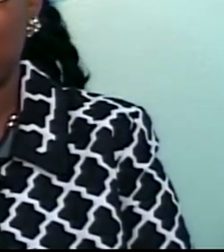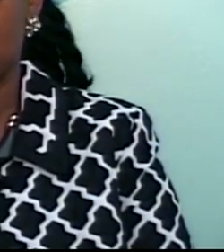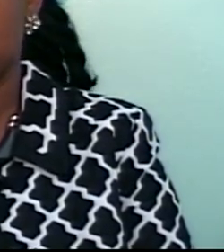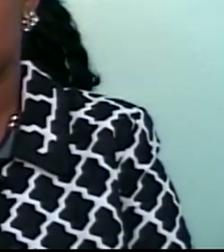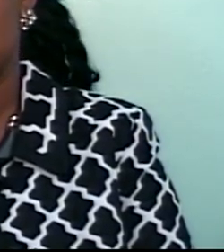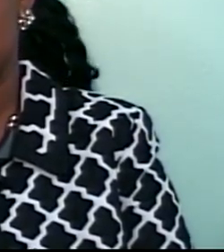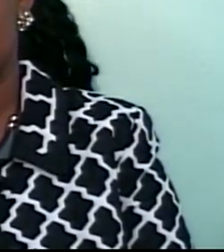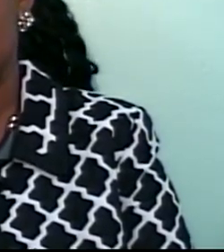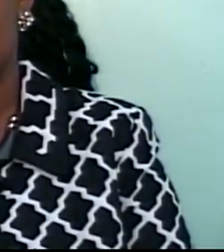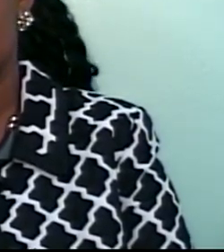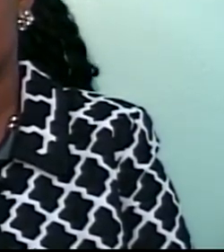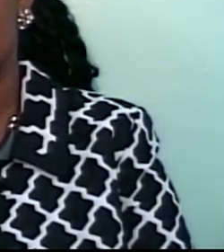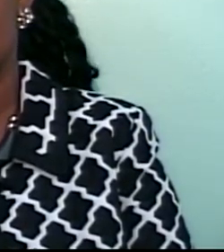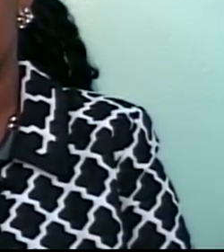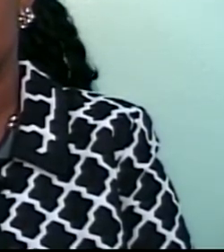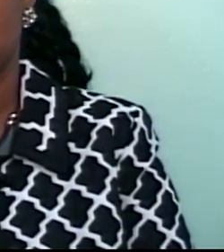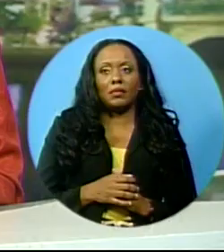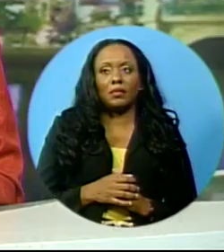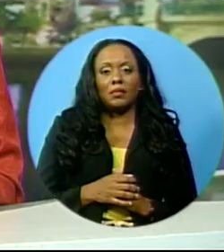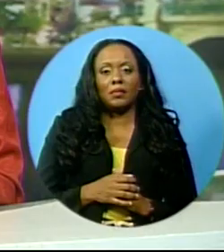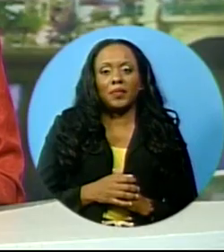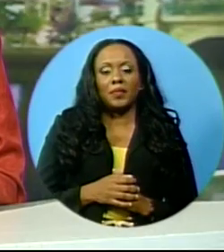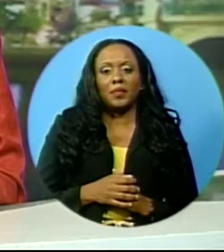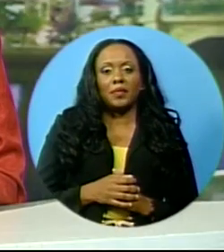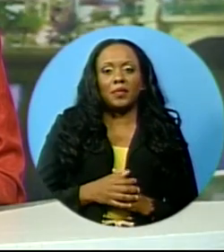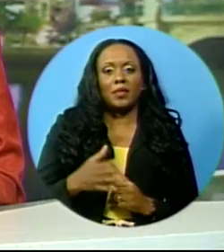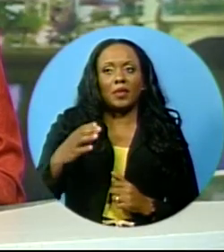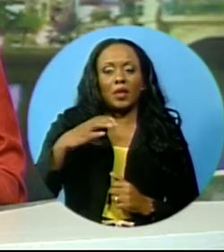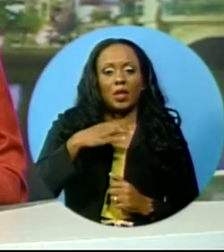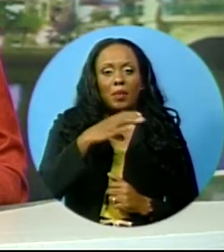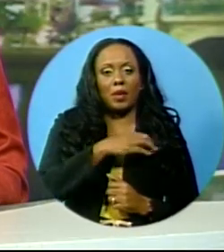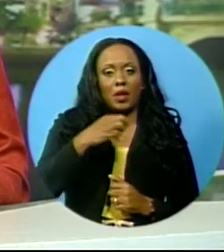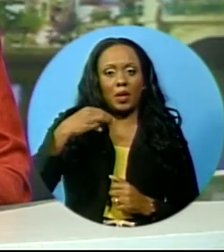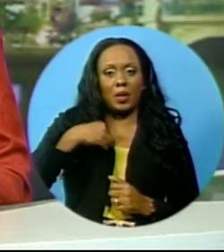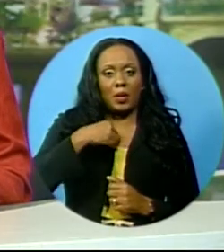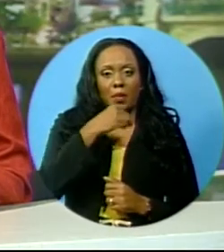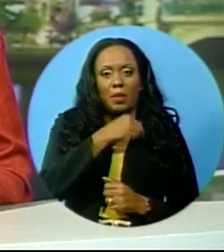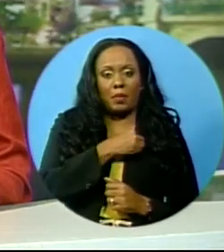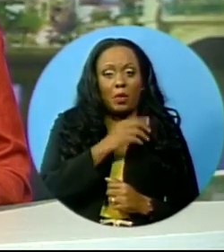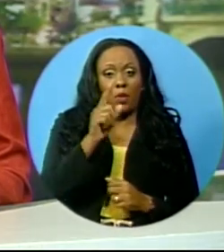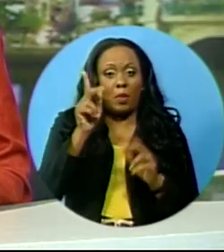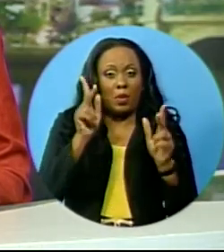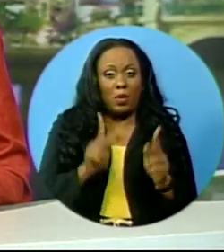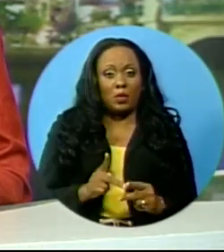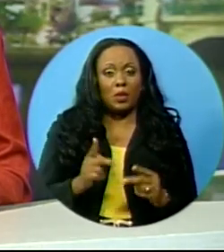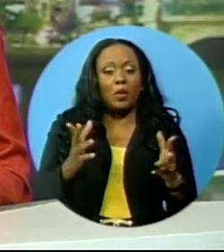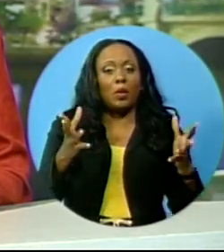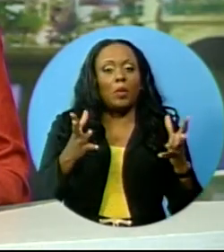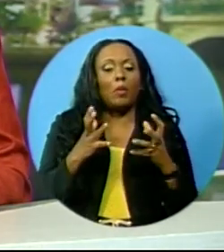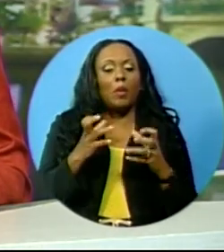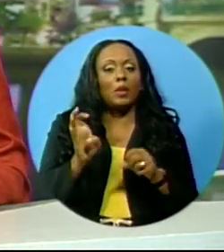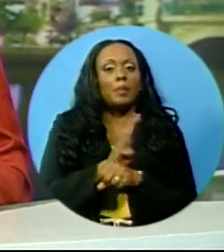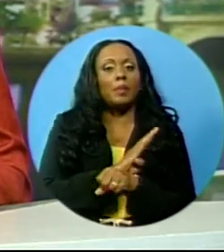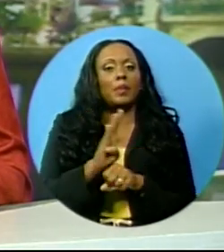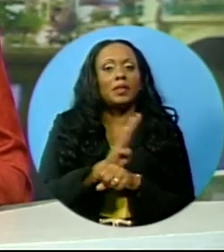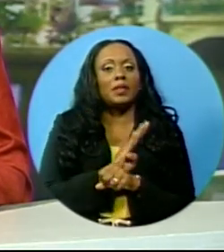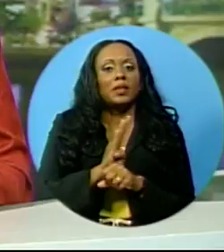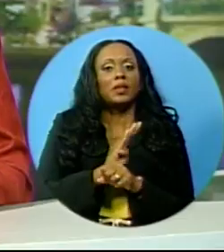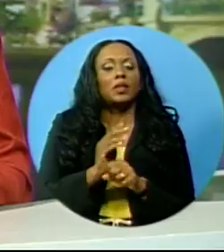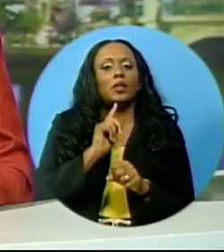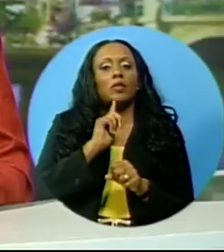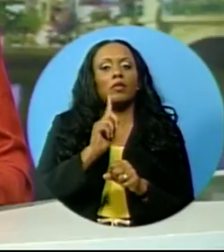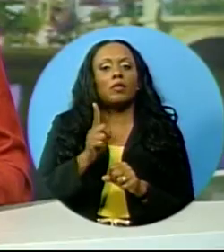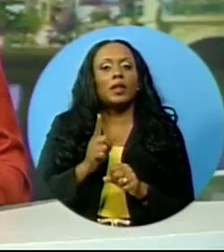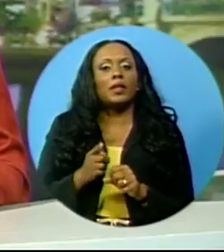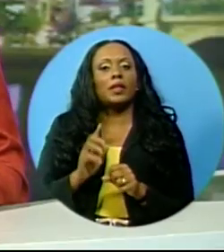make a bad choice, it's going to have bad consequences. Executive Committee member Carson Lee wants Corporate Barbados to come on board